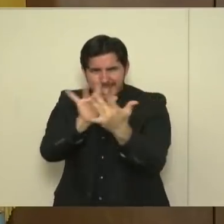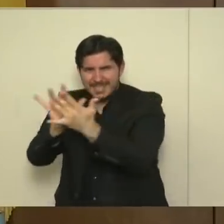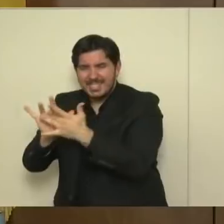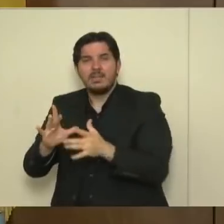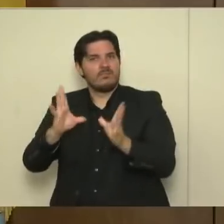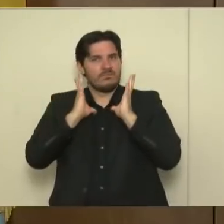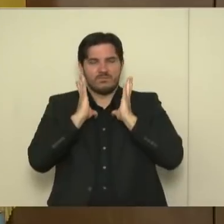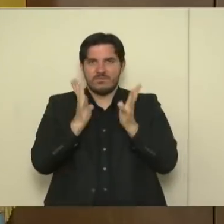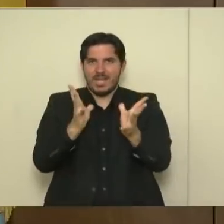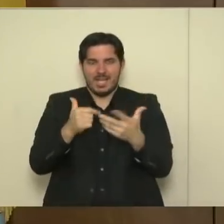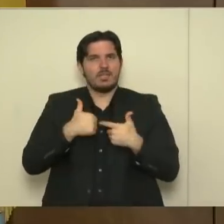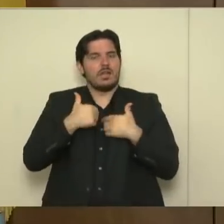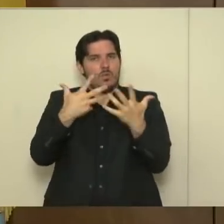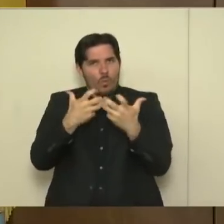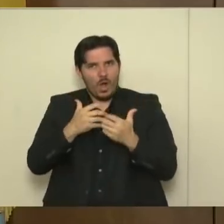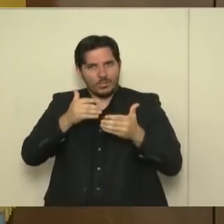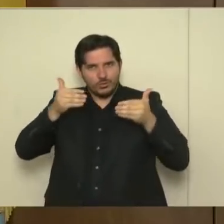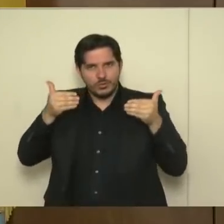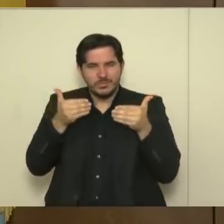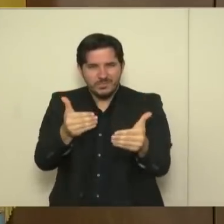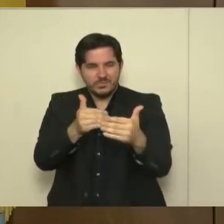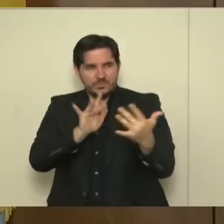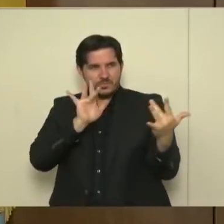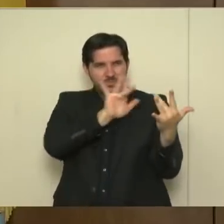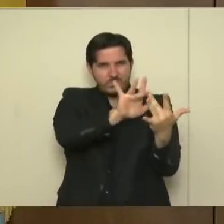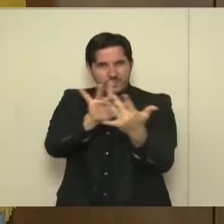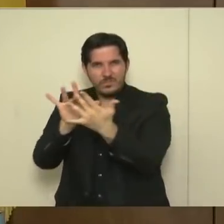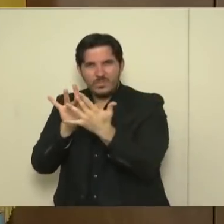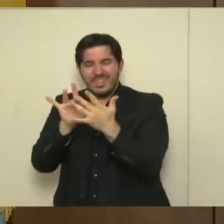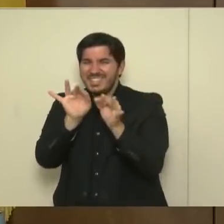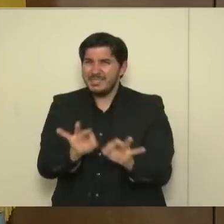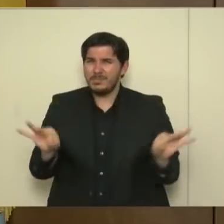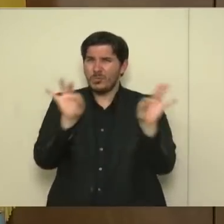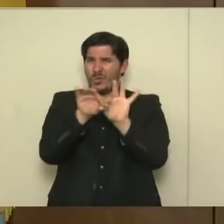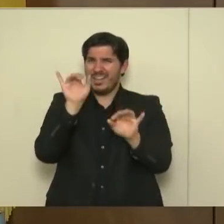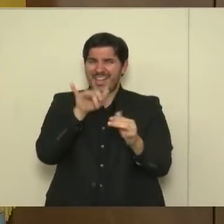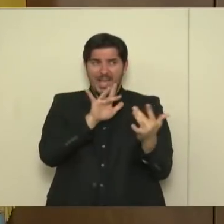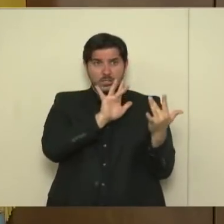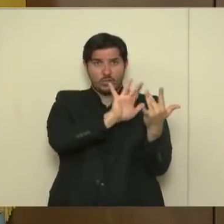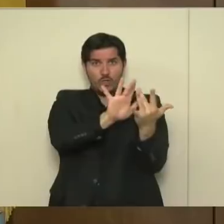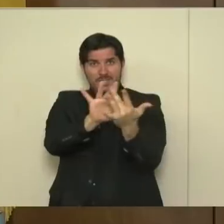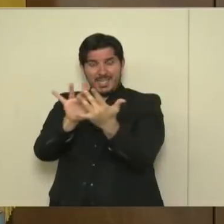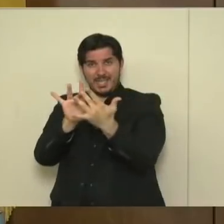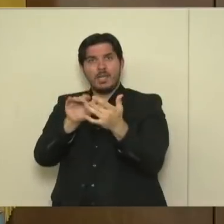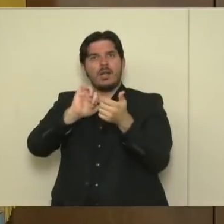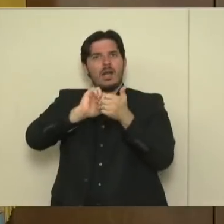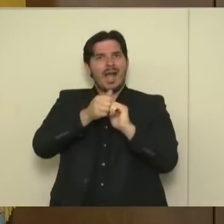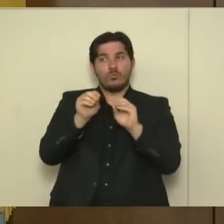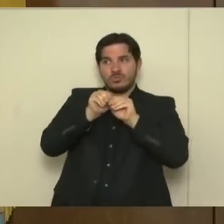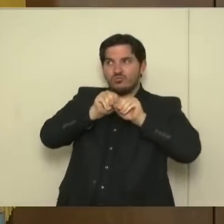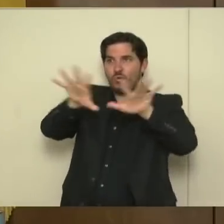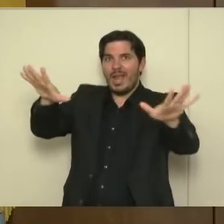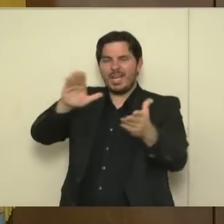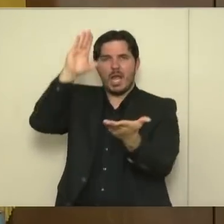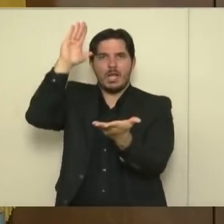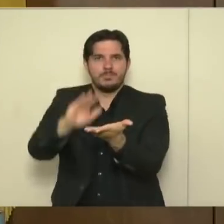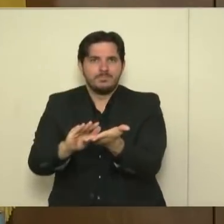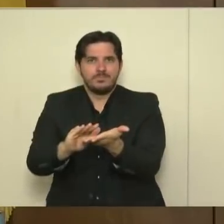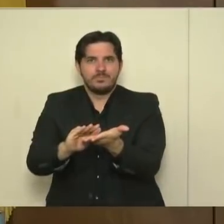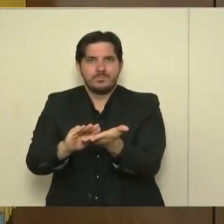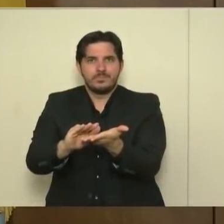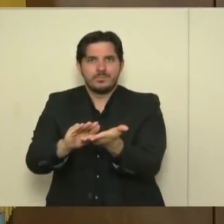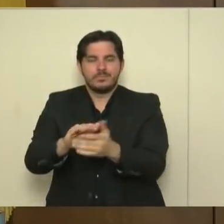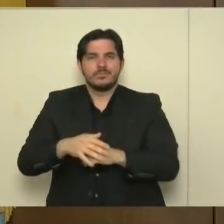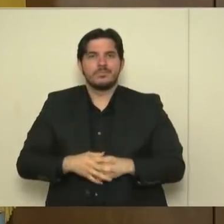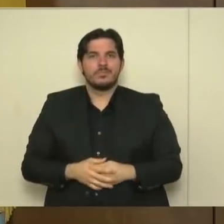the way in which we minimize the potential for spread and an outbreak. So the easy answer for me is as quickly